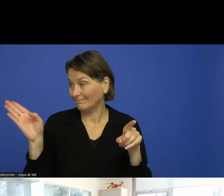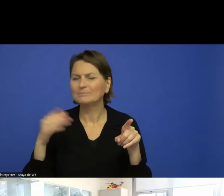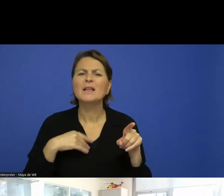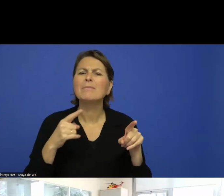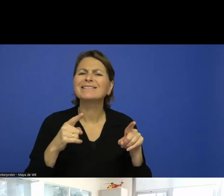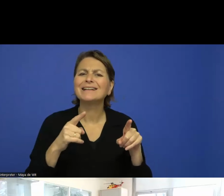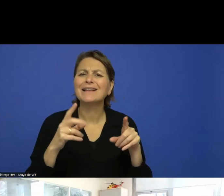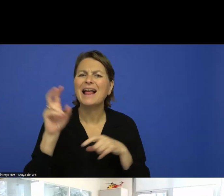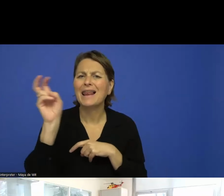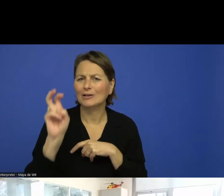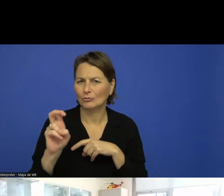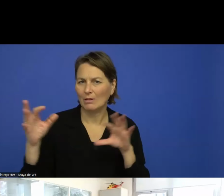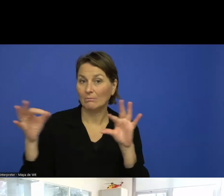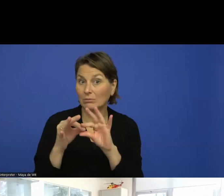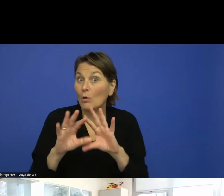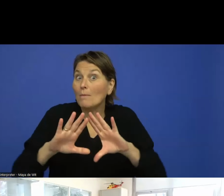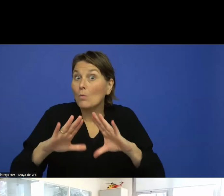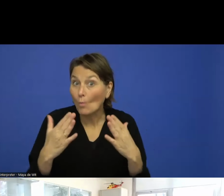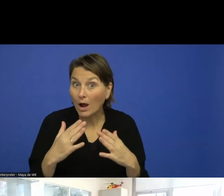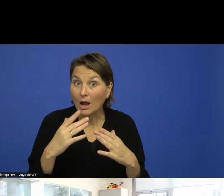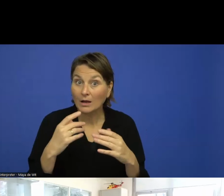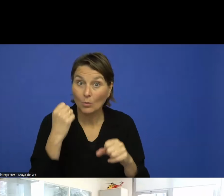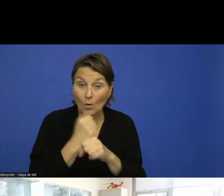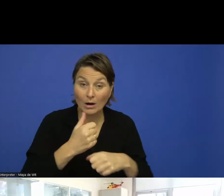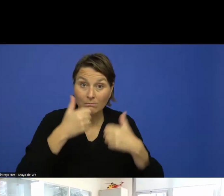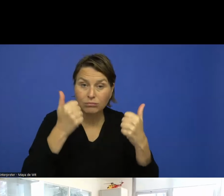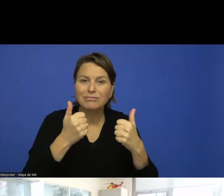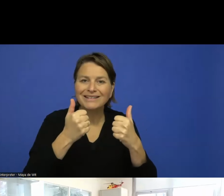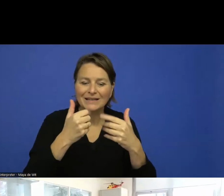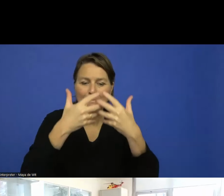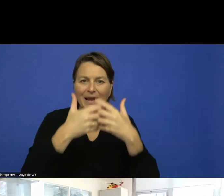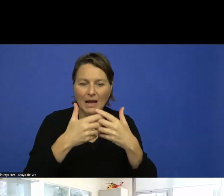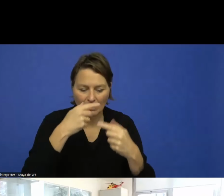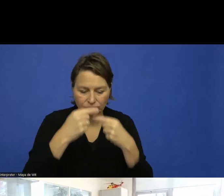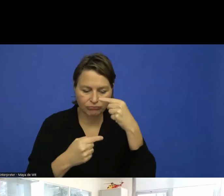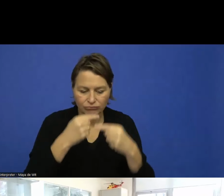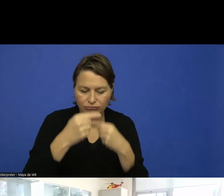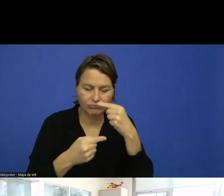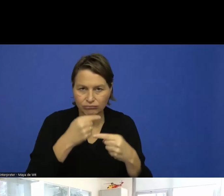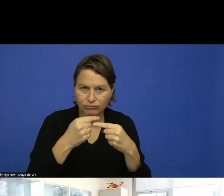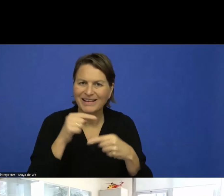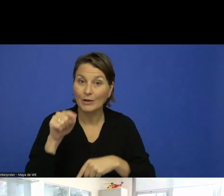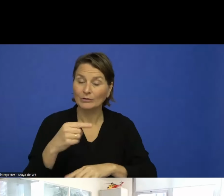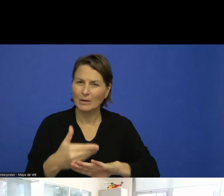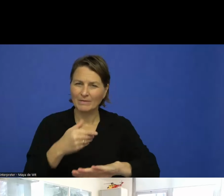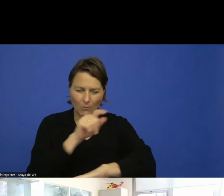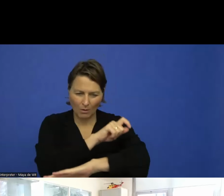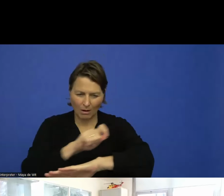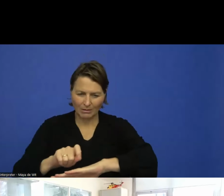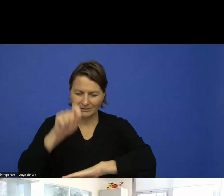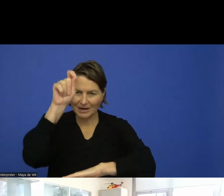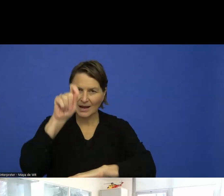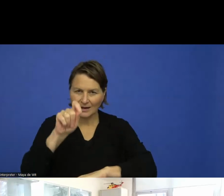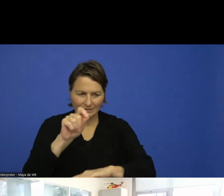only because of their mechanical design as well, and their architectural objects, which I guess I learned